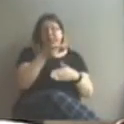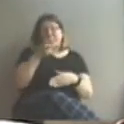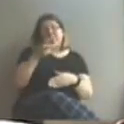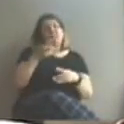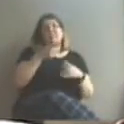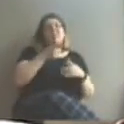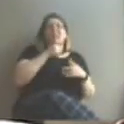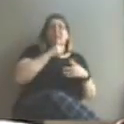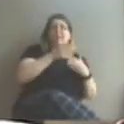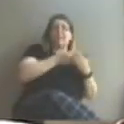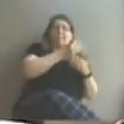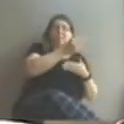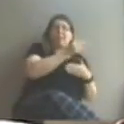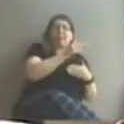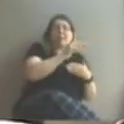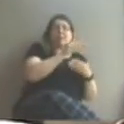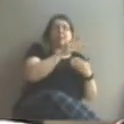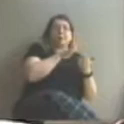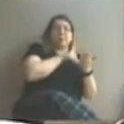and soap